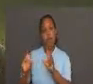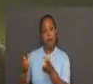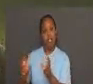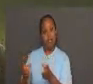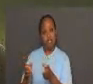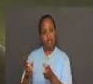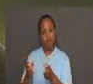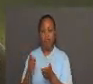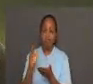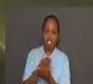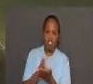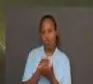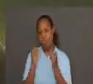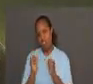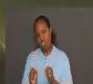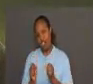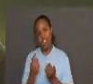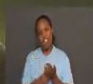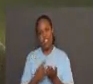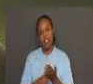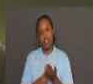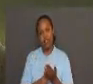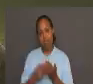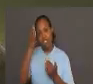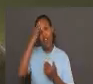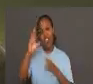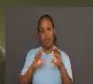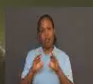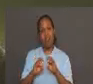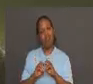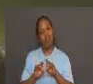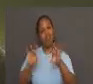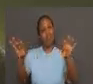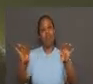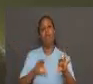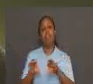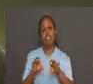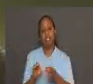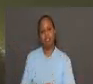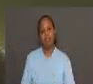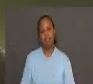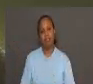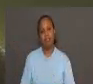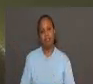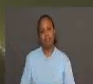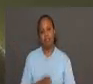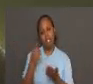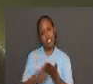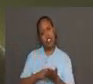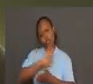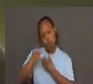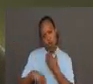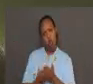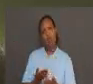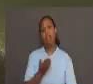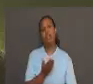Mass media will get involved to spread publicity about the issue. All